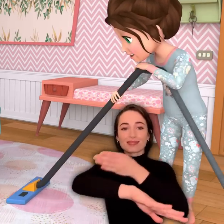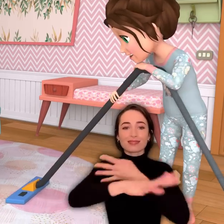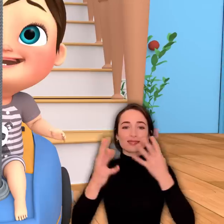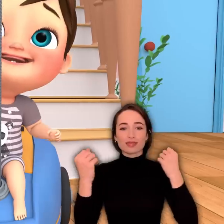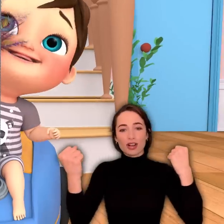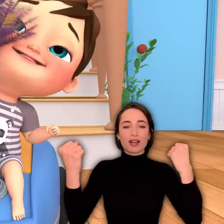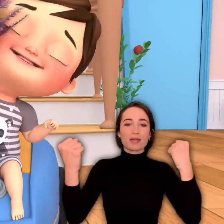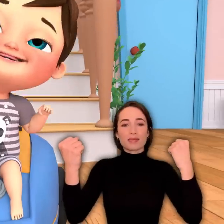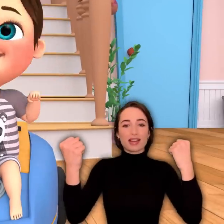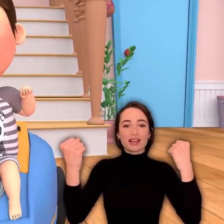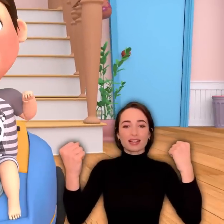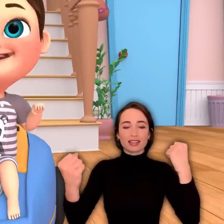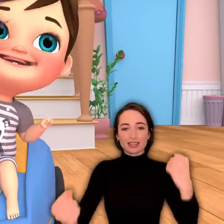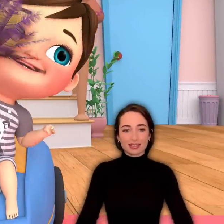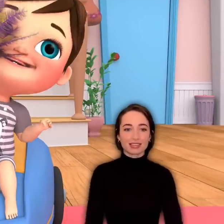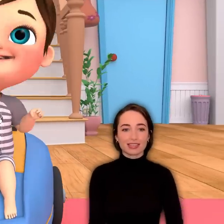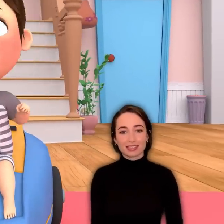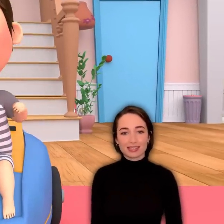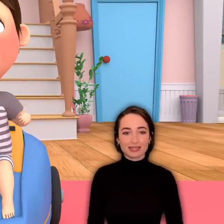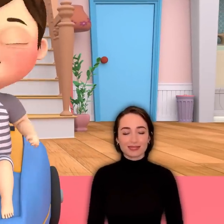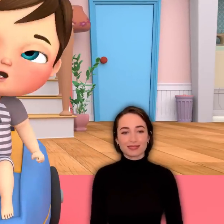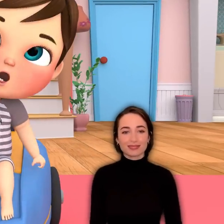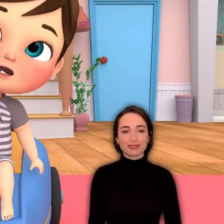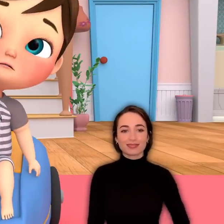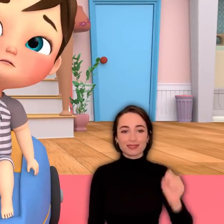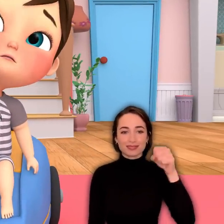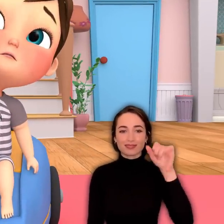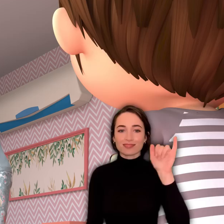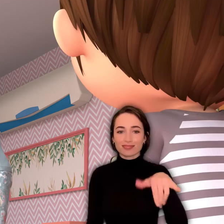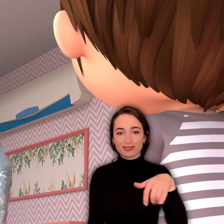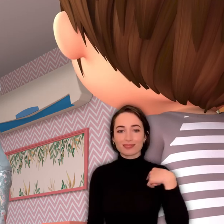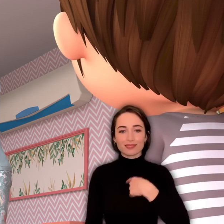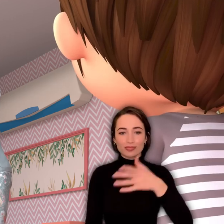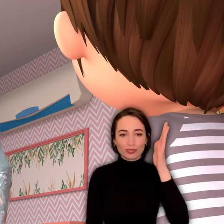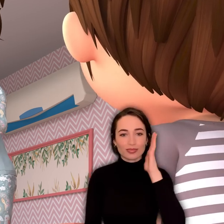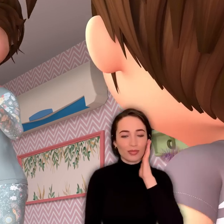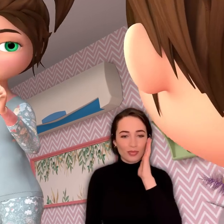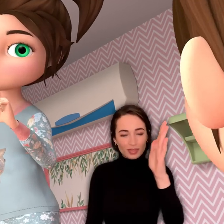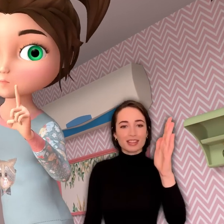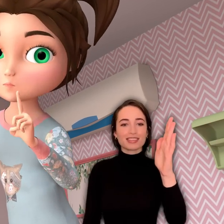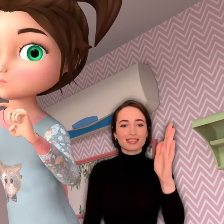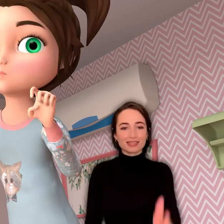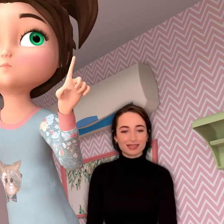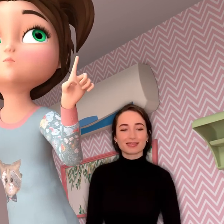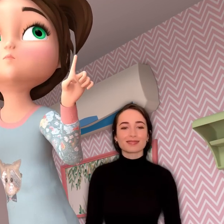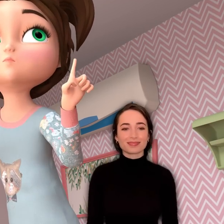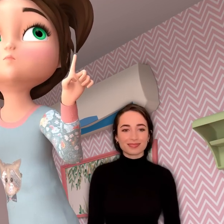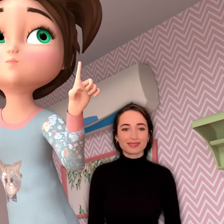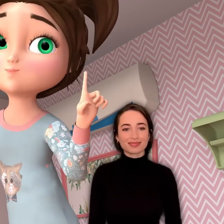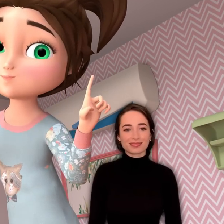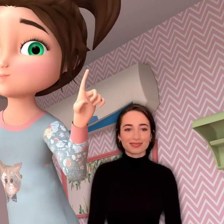be strong all better along yes that's what we will